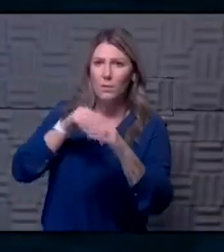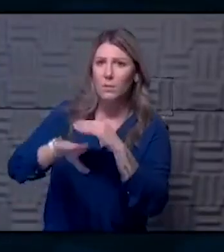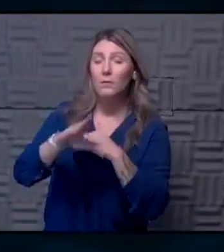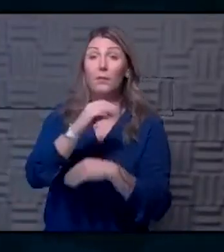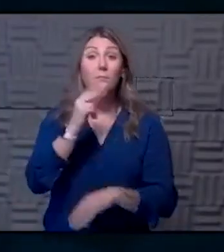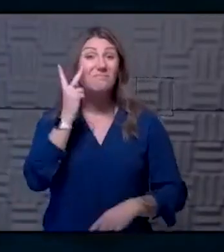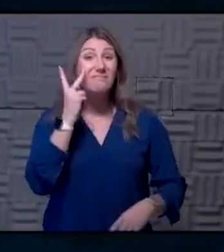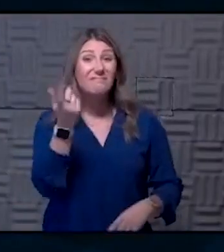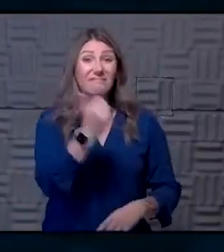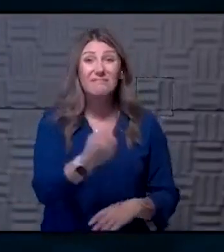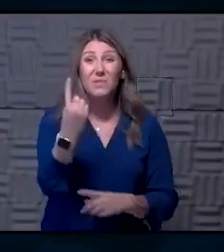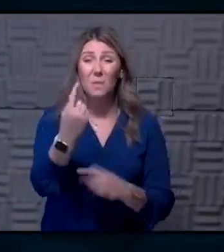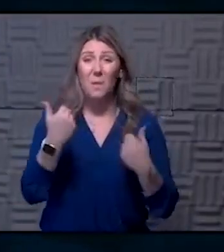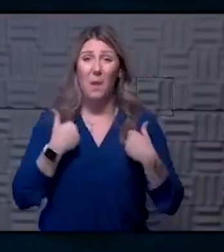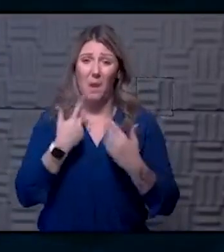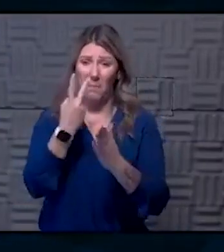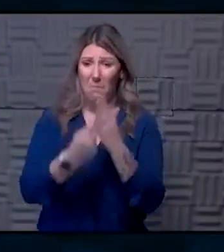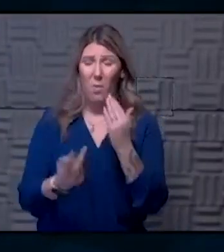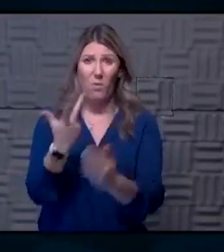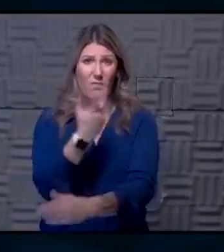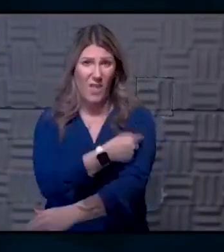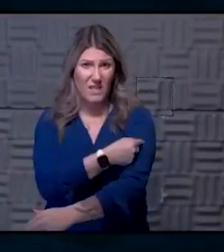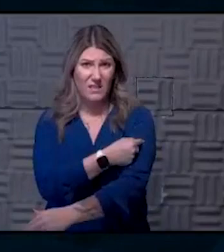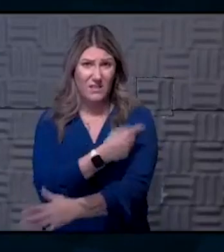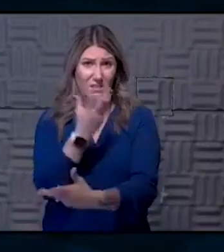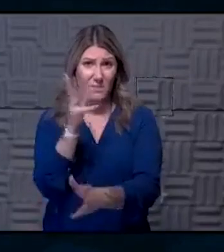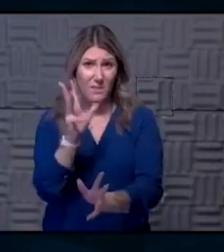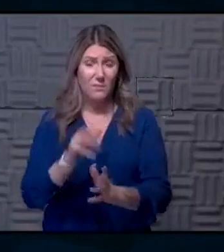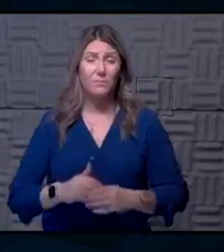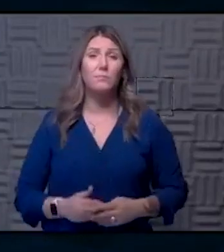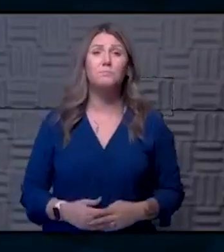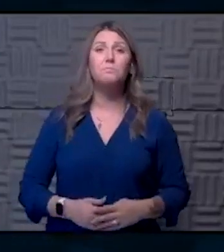are you seeing anybody who's had both vaccinations being admitted?